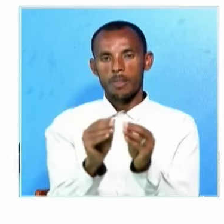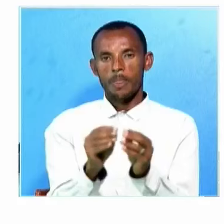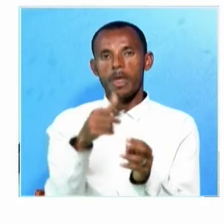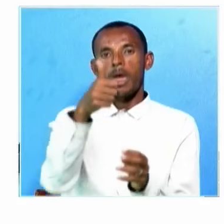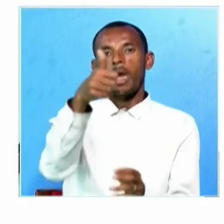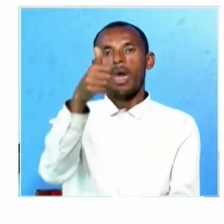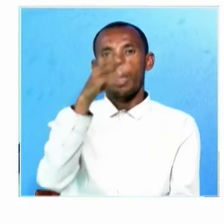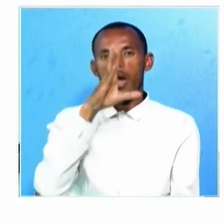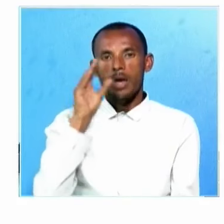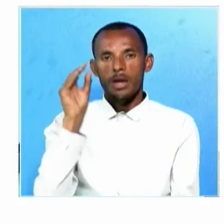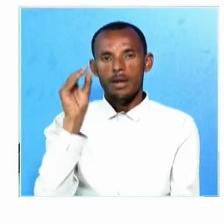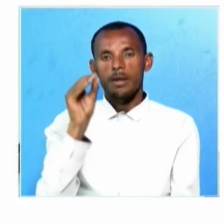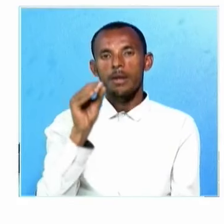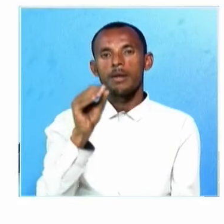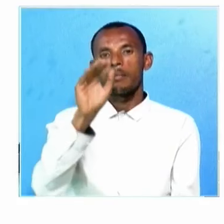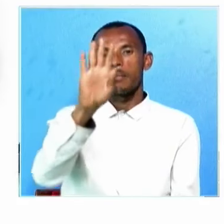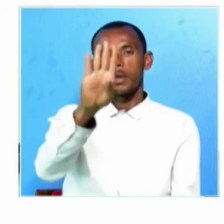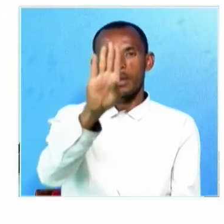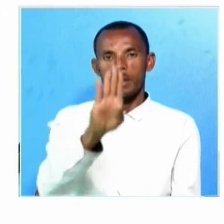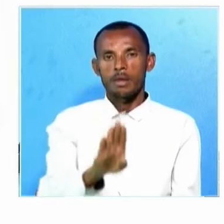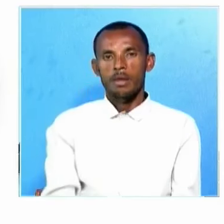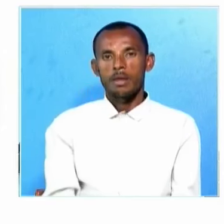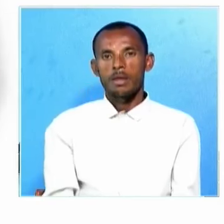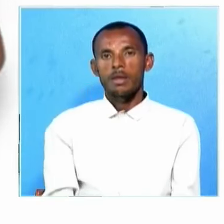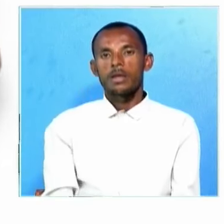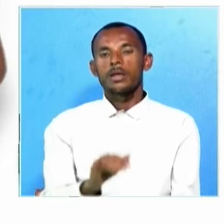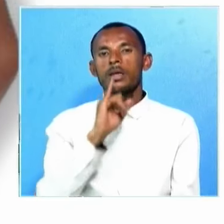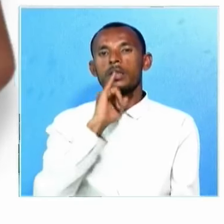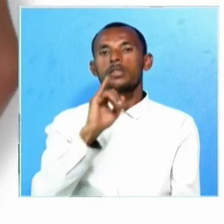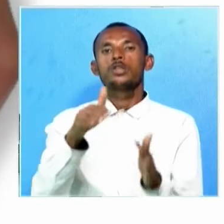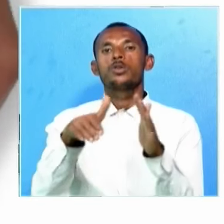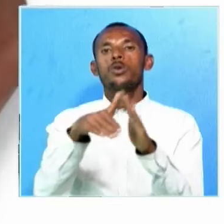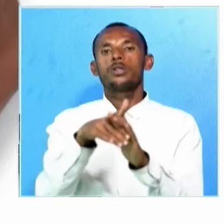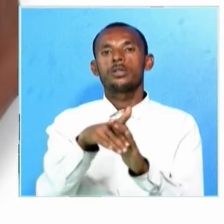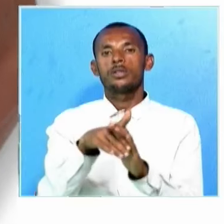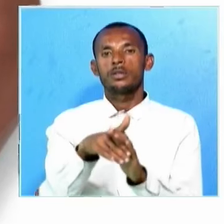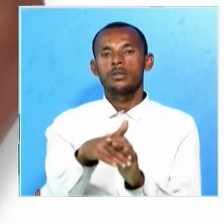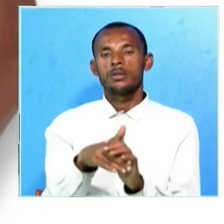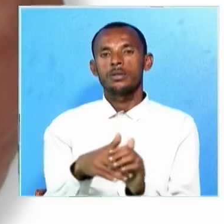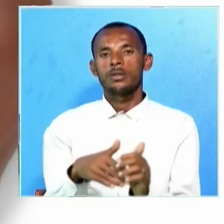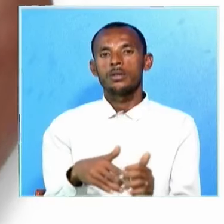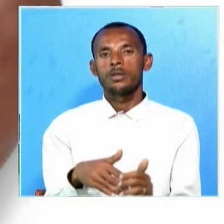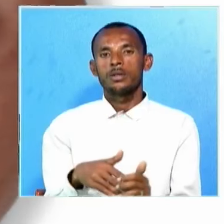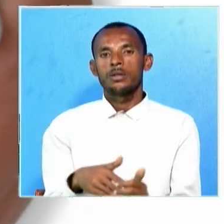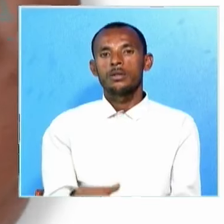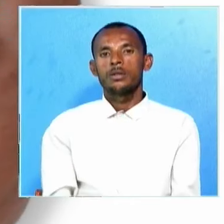A and B is denoted by